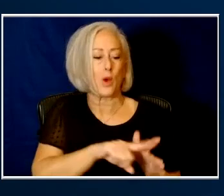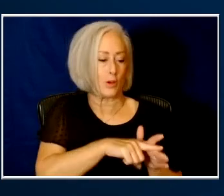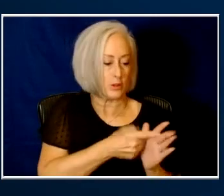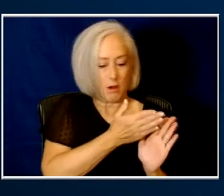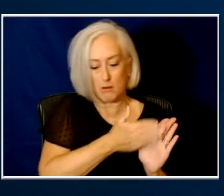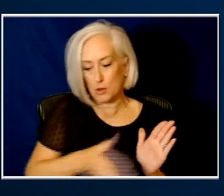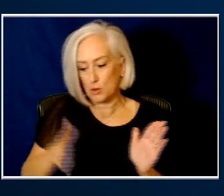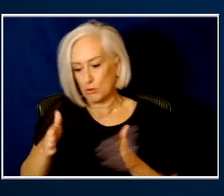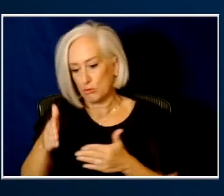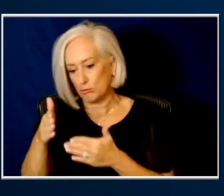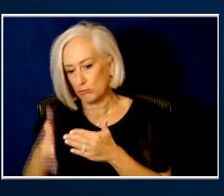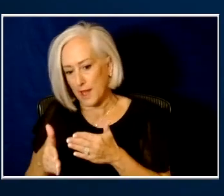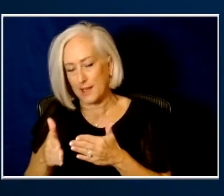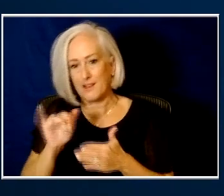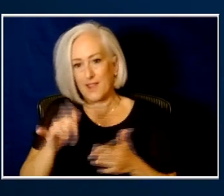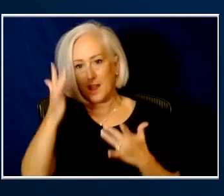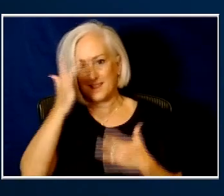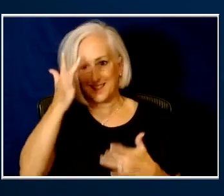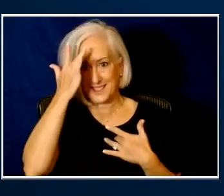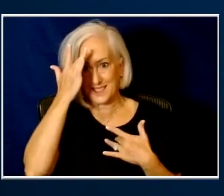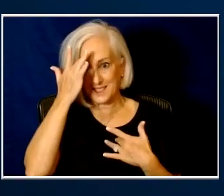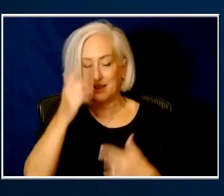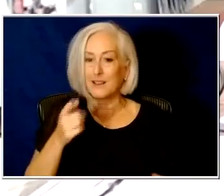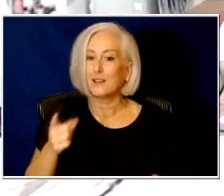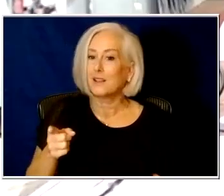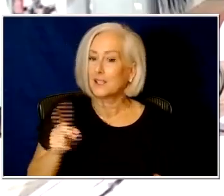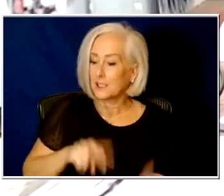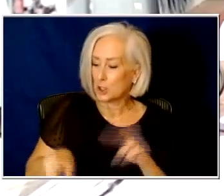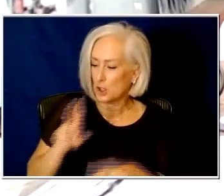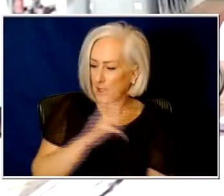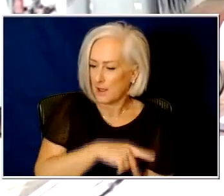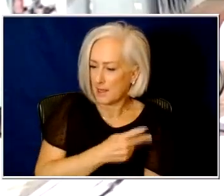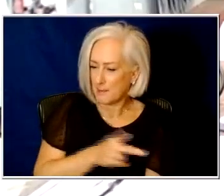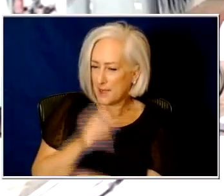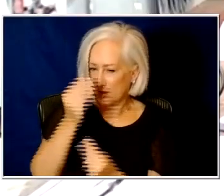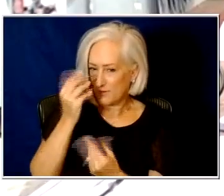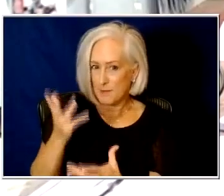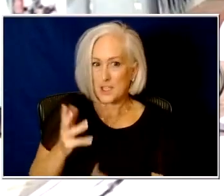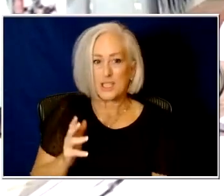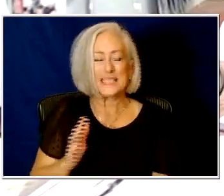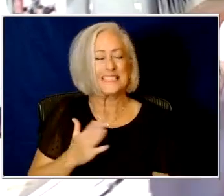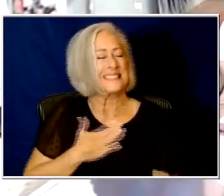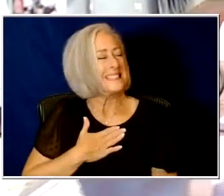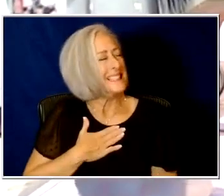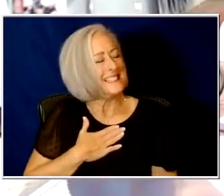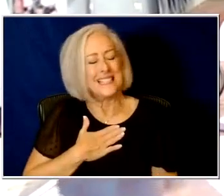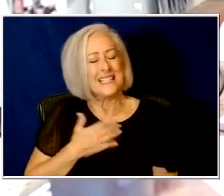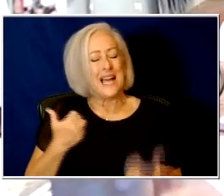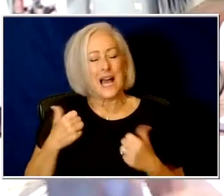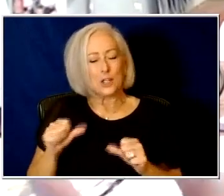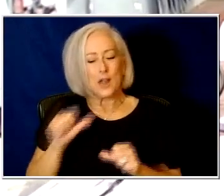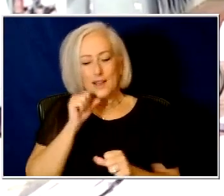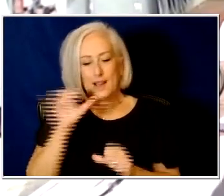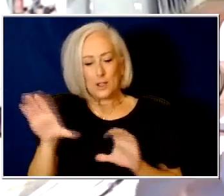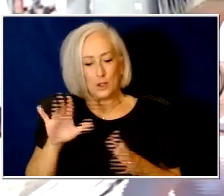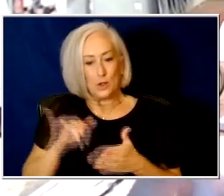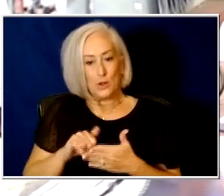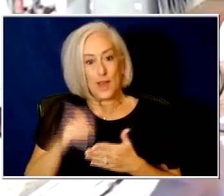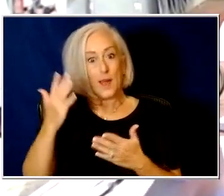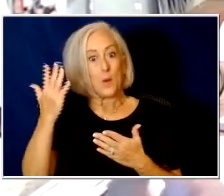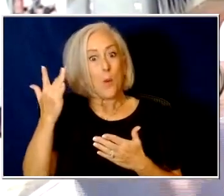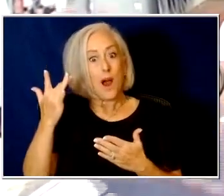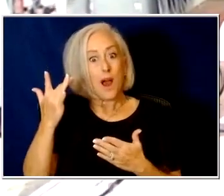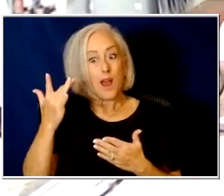get it? Well, I try not to do that, because we don't actually, when we're testing things, you don't know. We don't